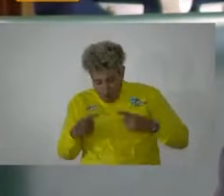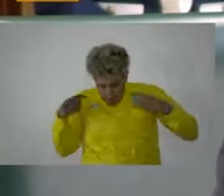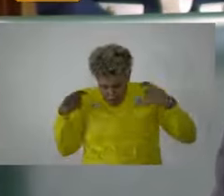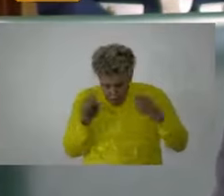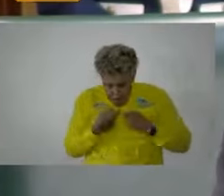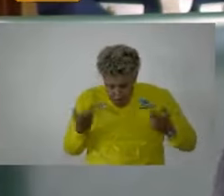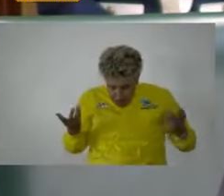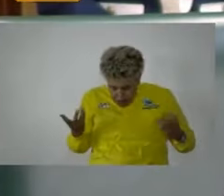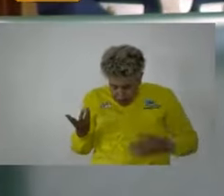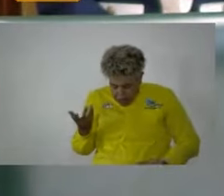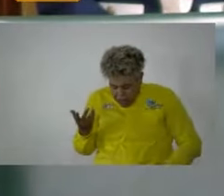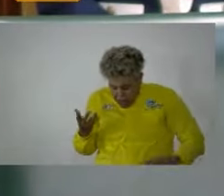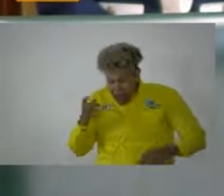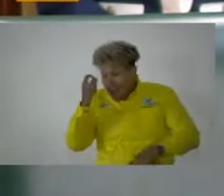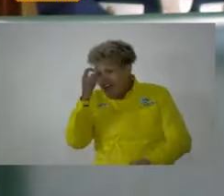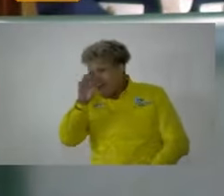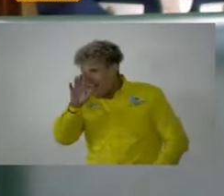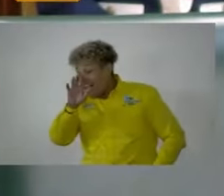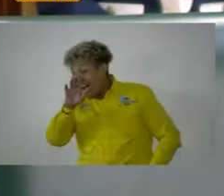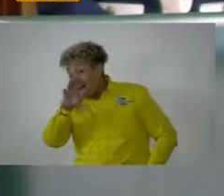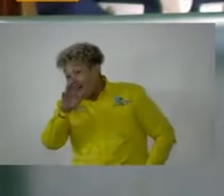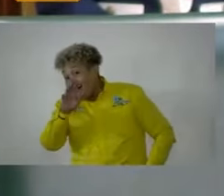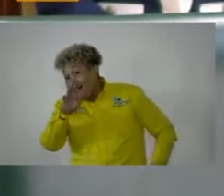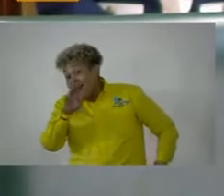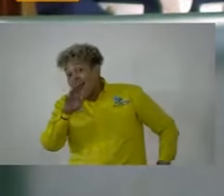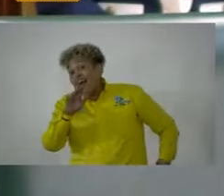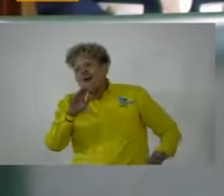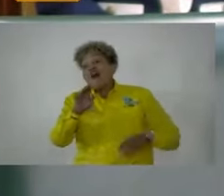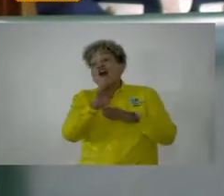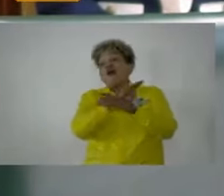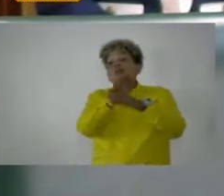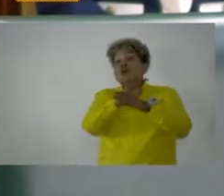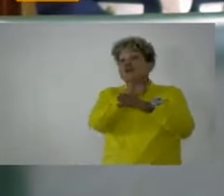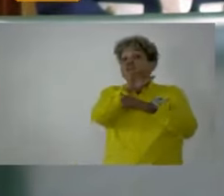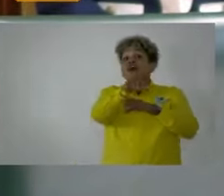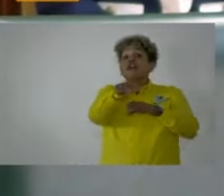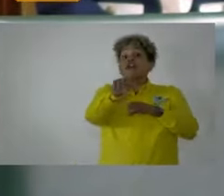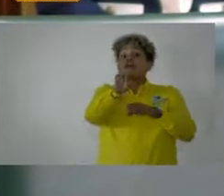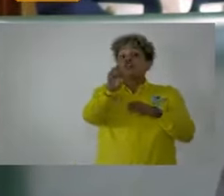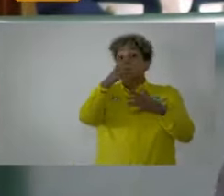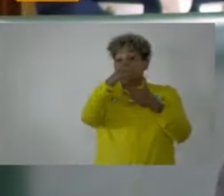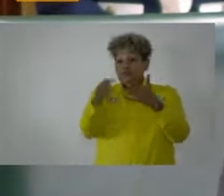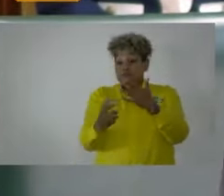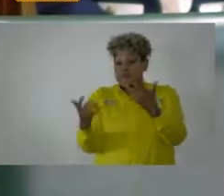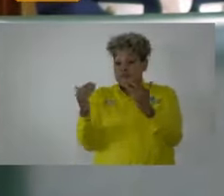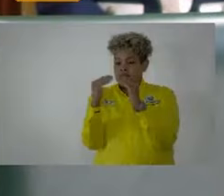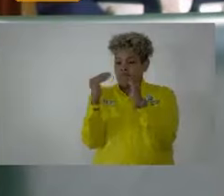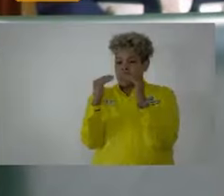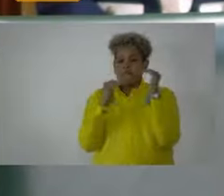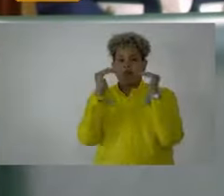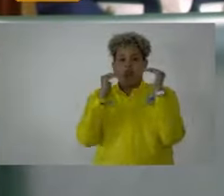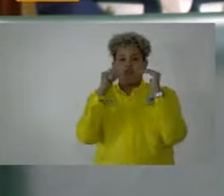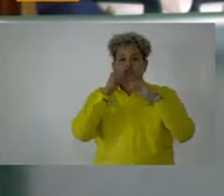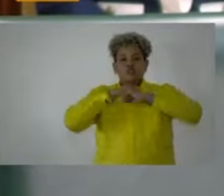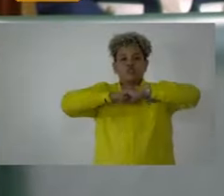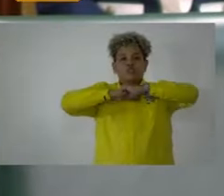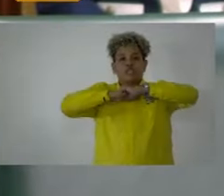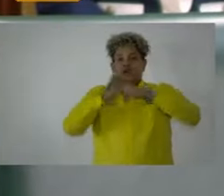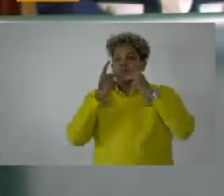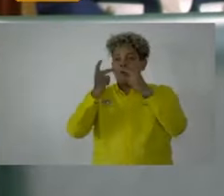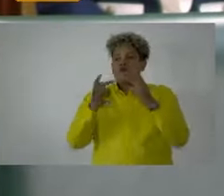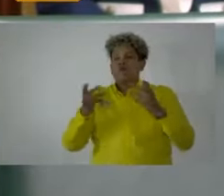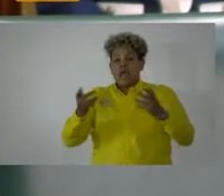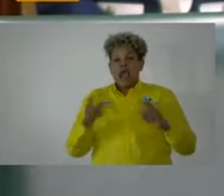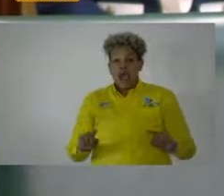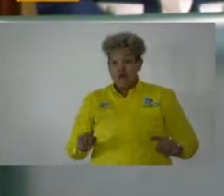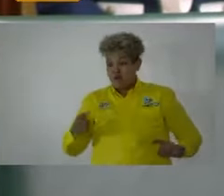Town. As long as the commercial terms are fairly balanced to protect the public.